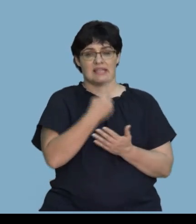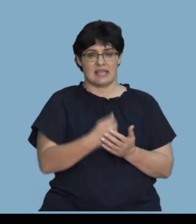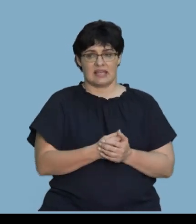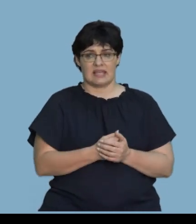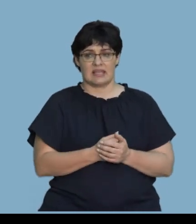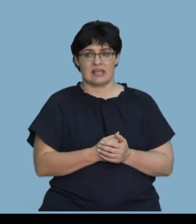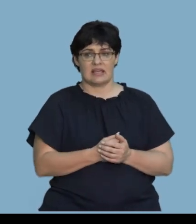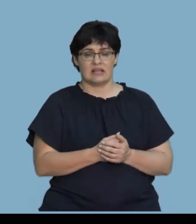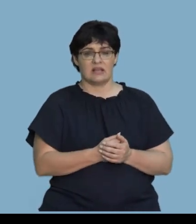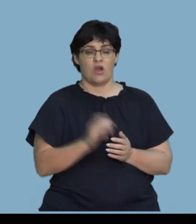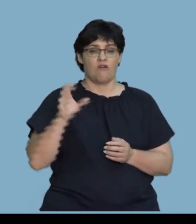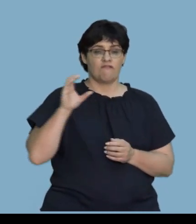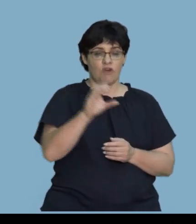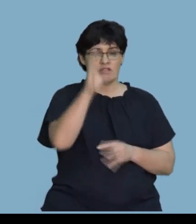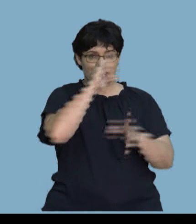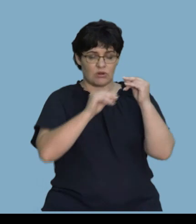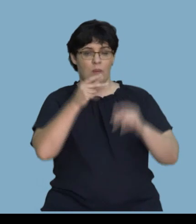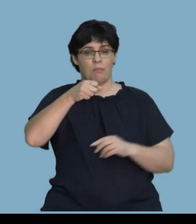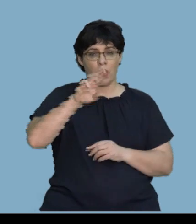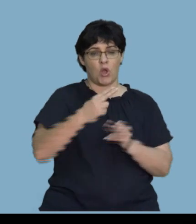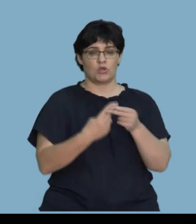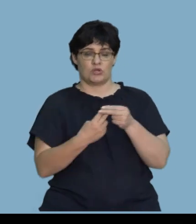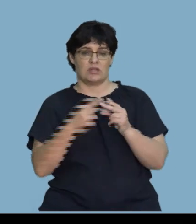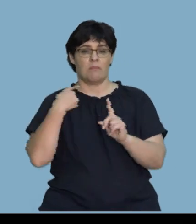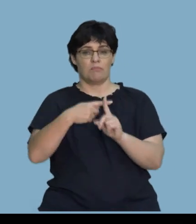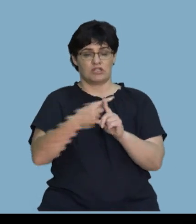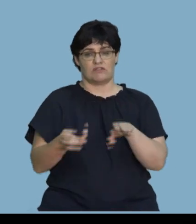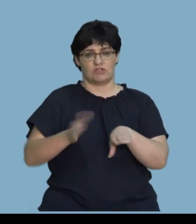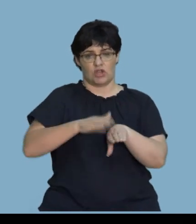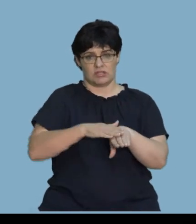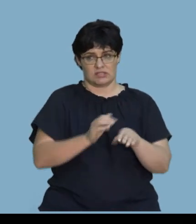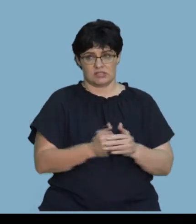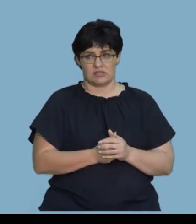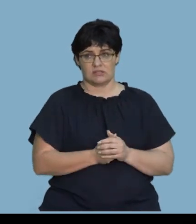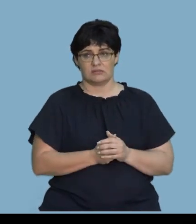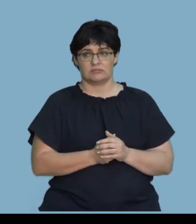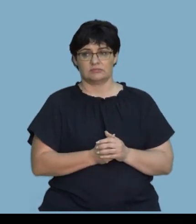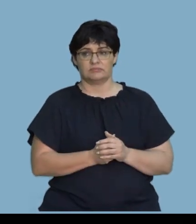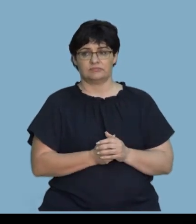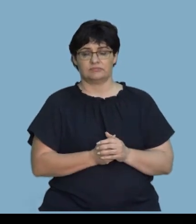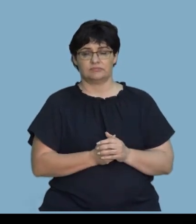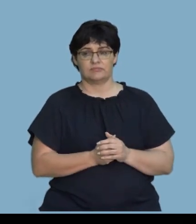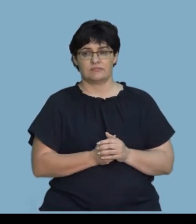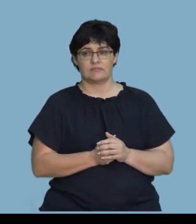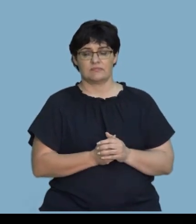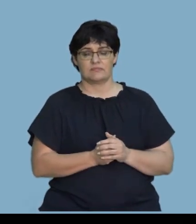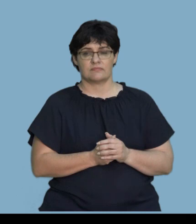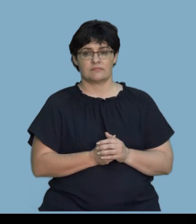force experienced per unit positive charge. Okay, so that's the force, okay,